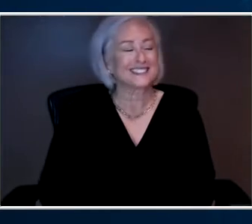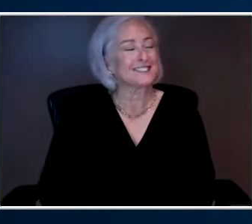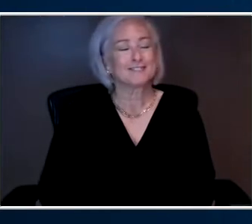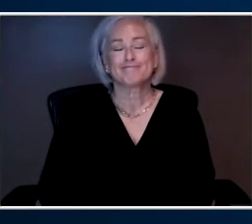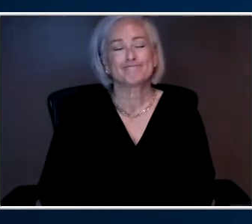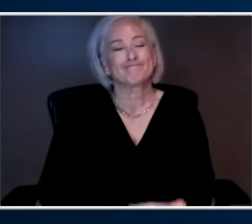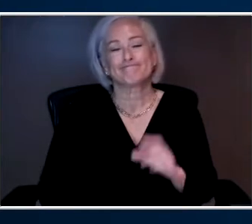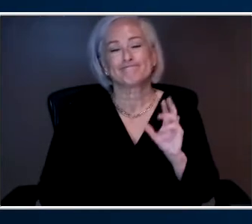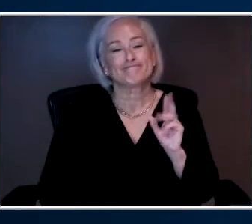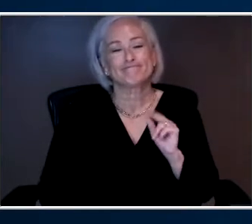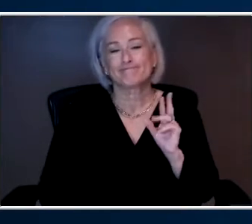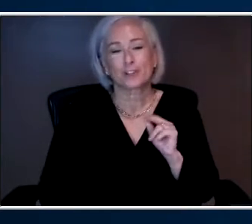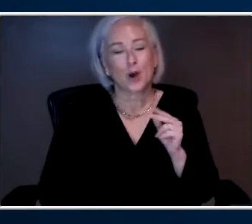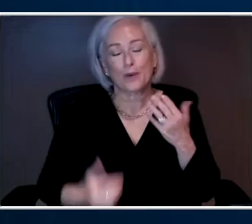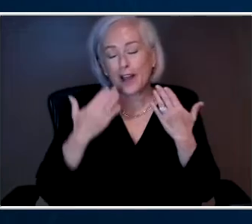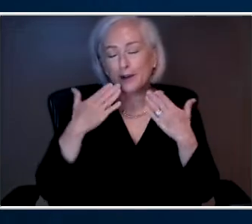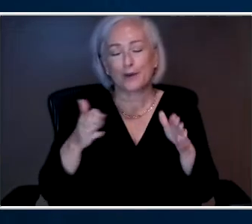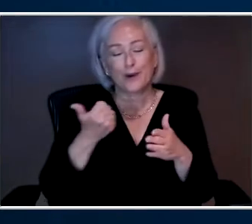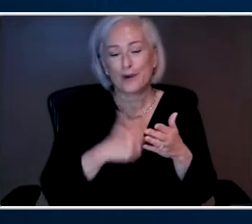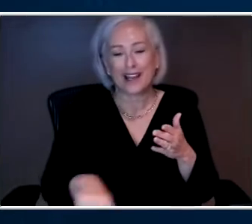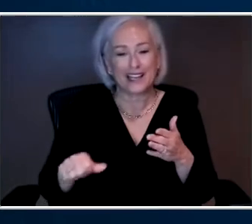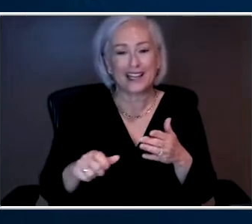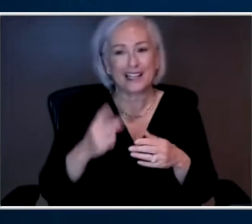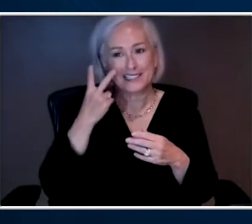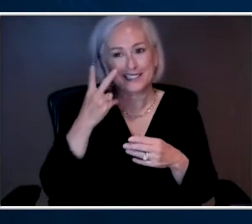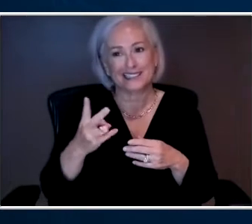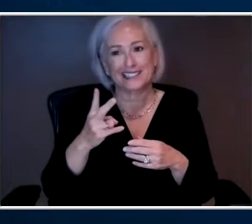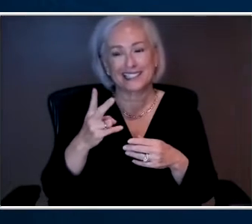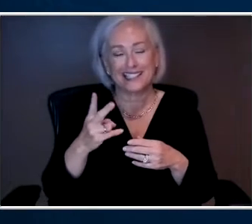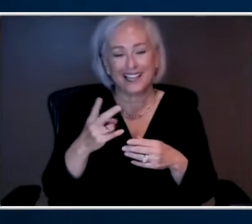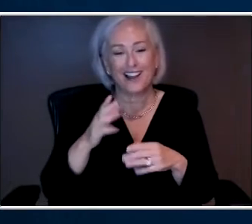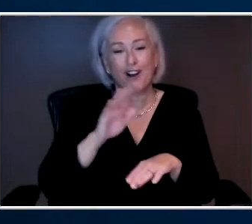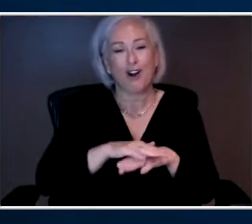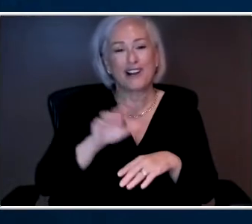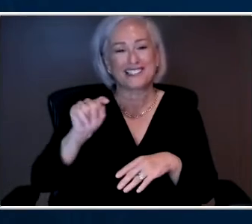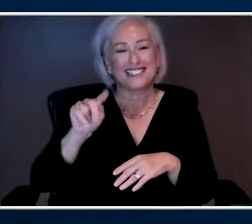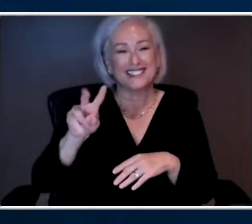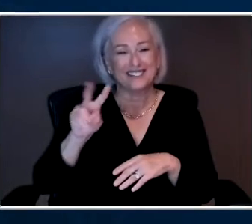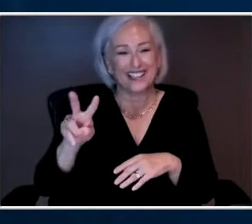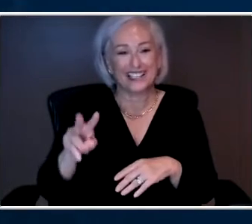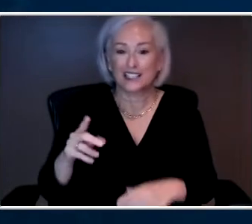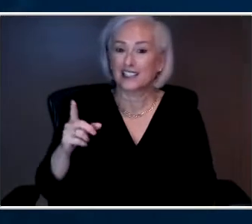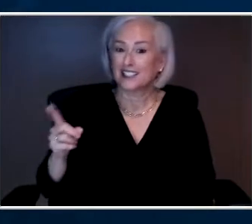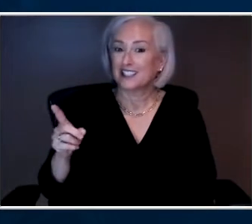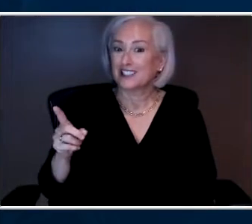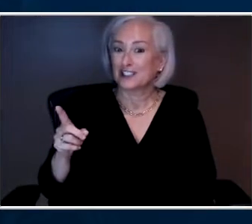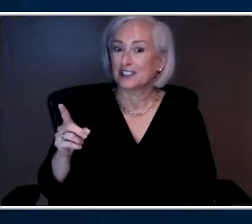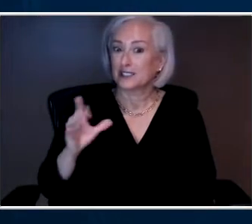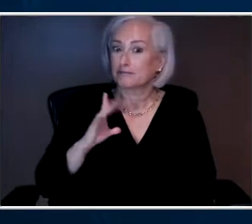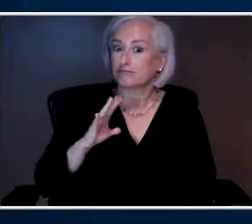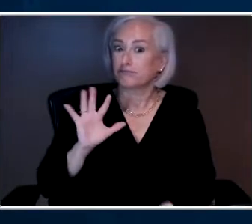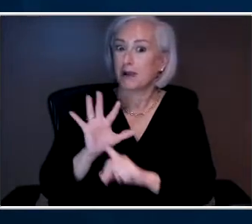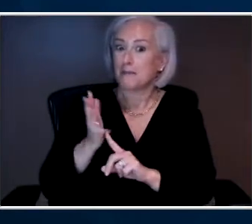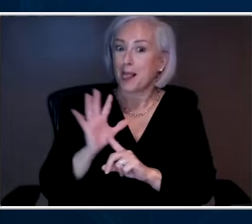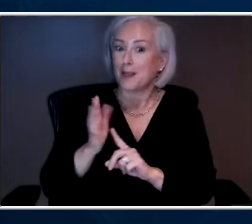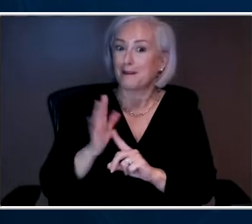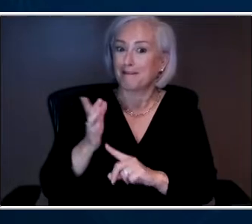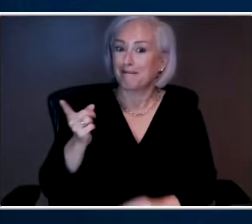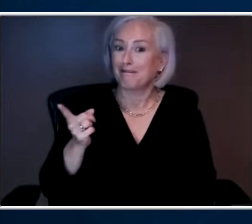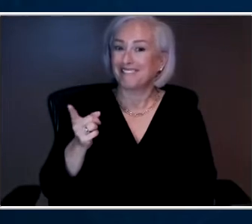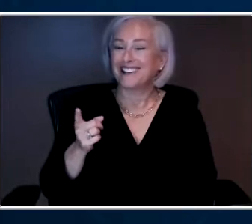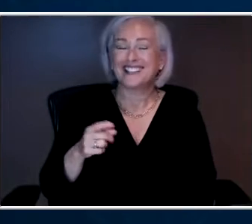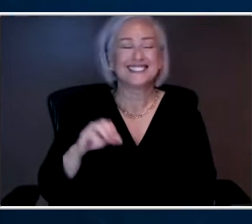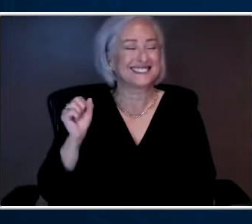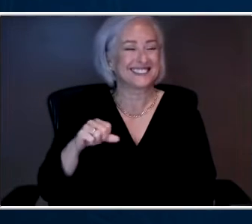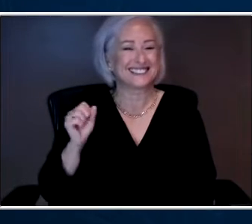No, I don't know any of them. I just see her on TV. Okay, she's a pretty big deal. That's all it took. I just want to I just